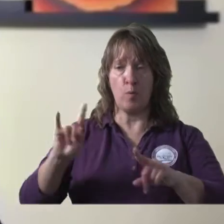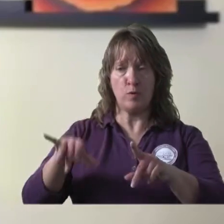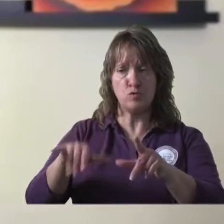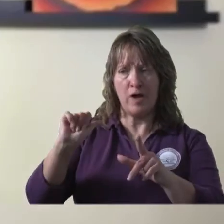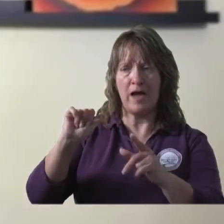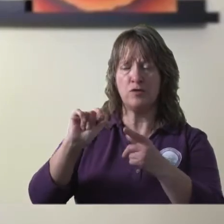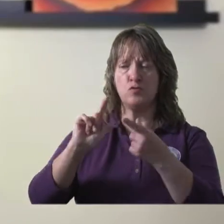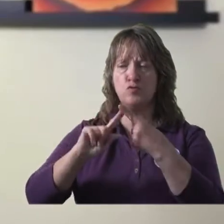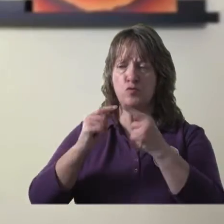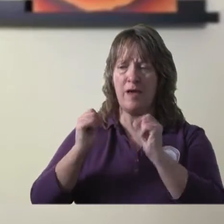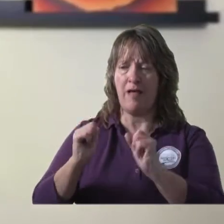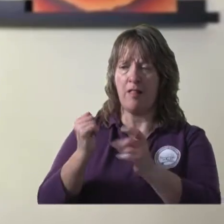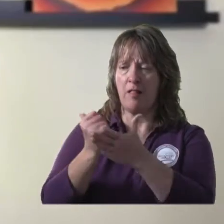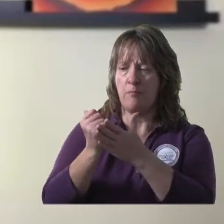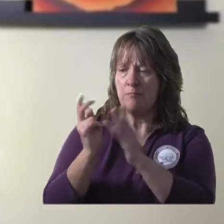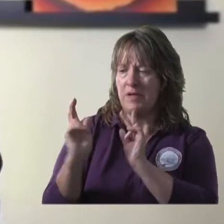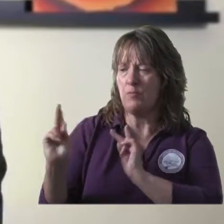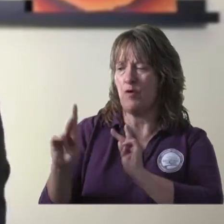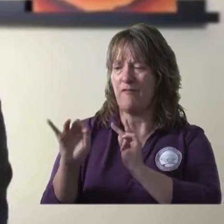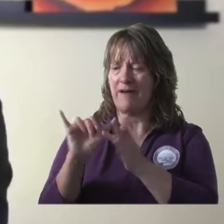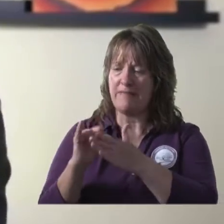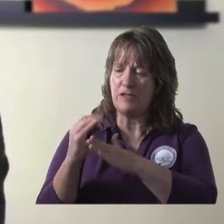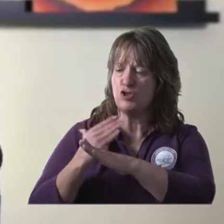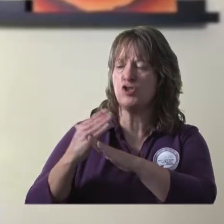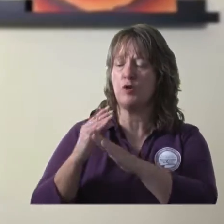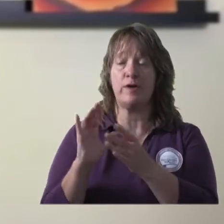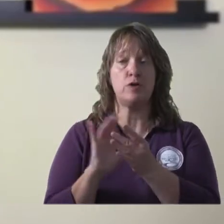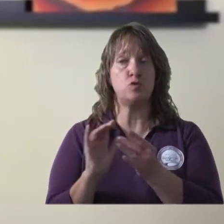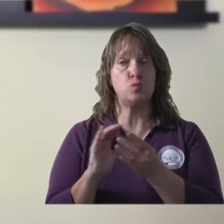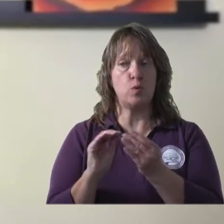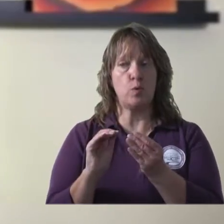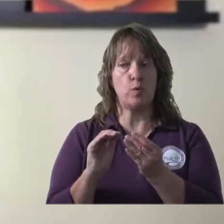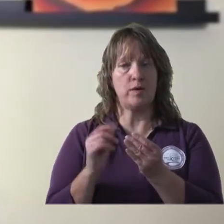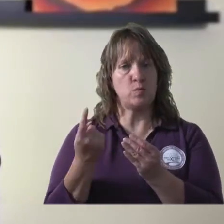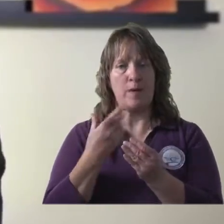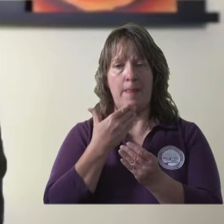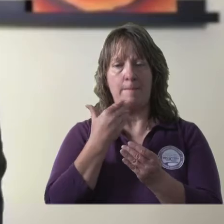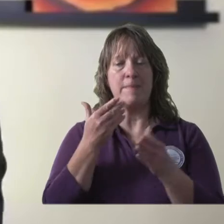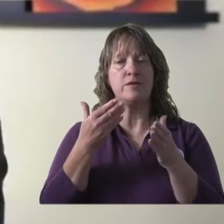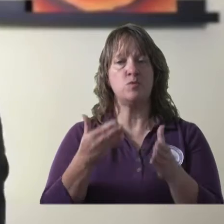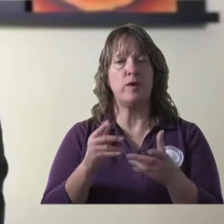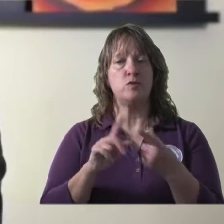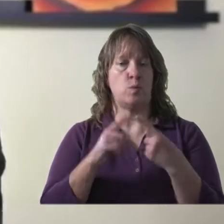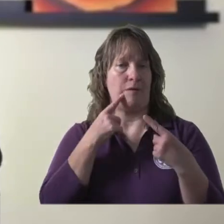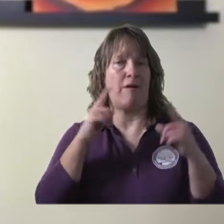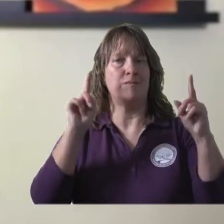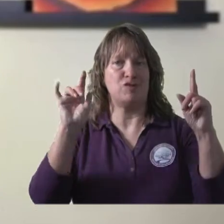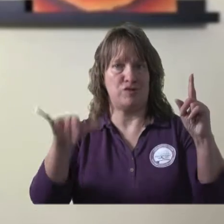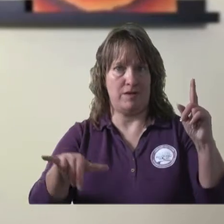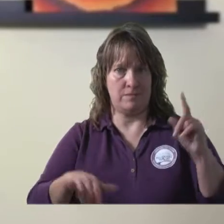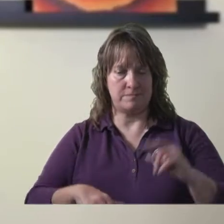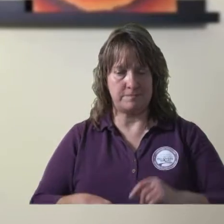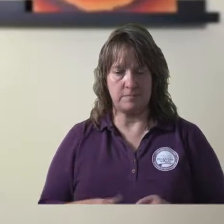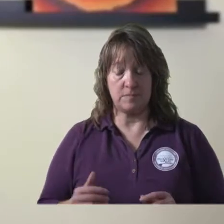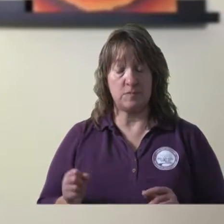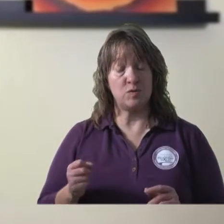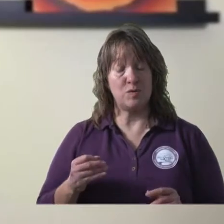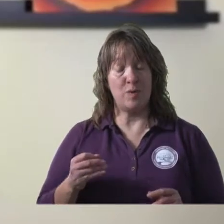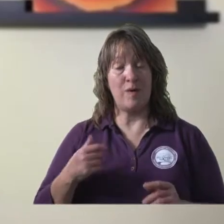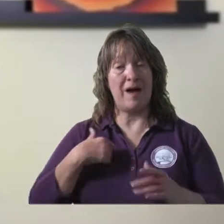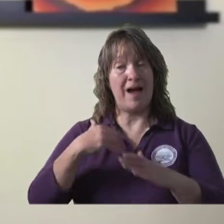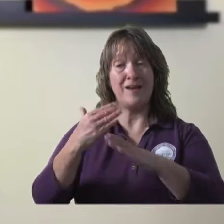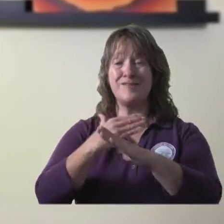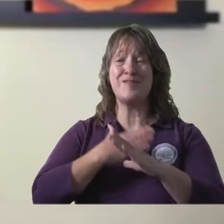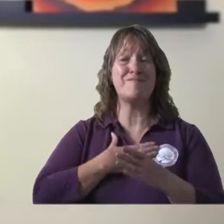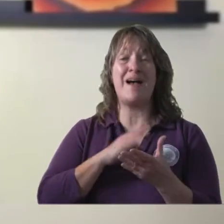to help our loved ones, I find that sharing our story is one of the best ways to accomplish that. So I